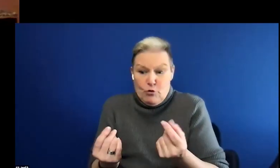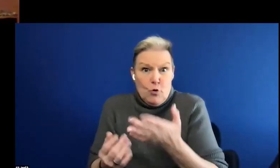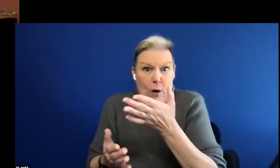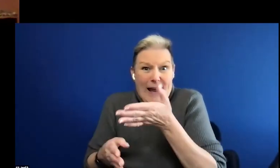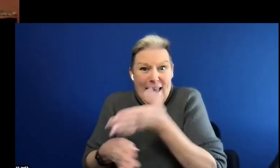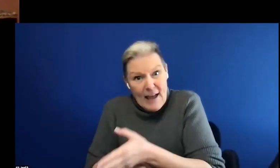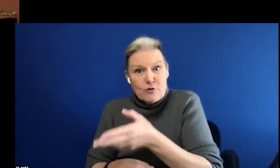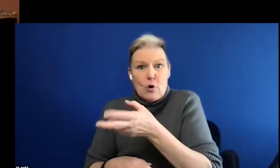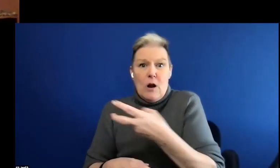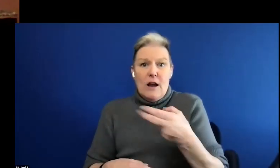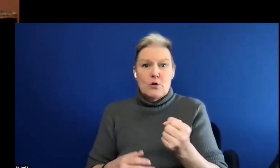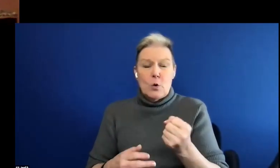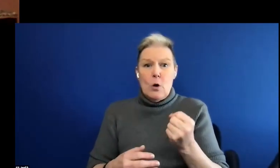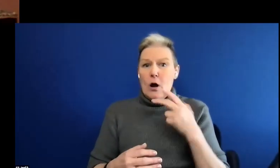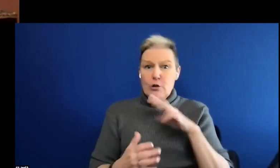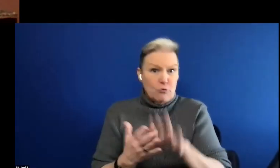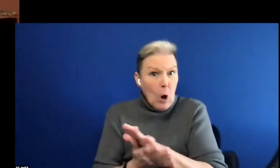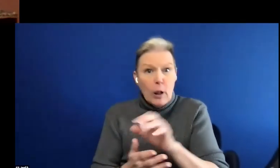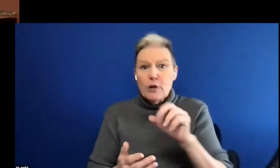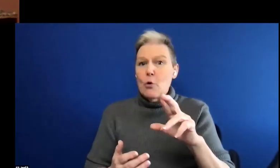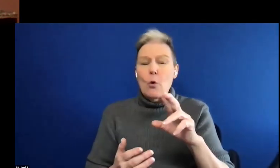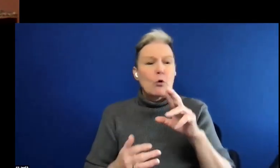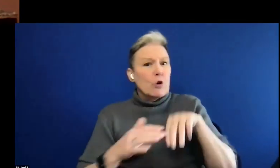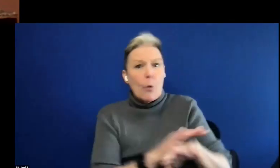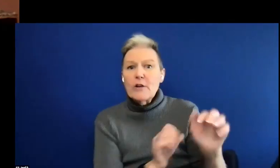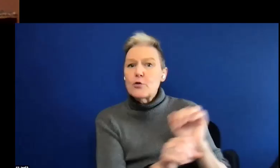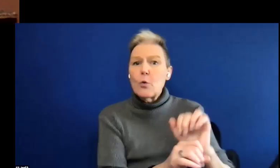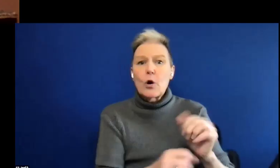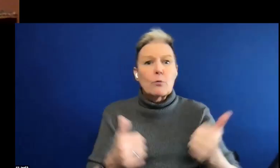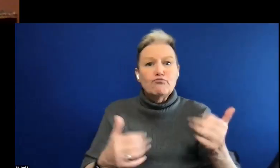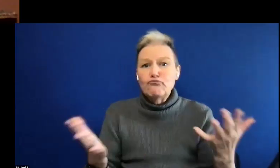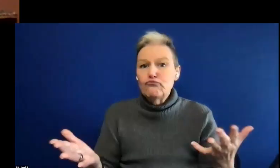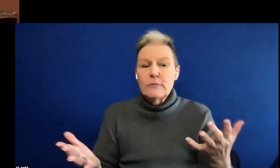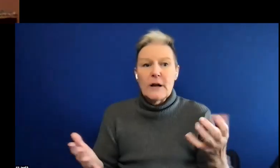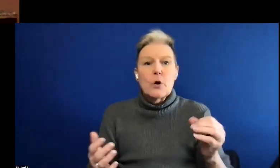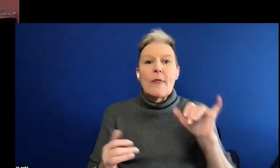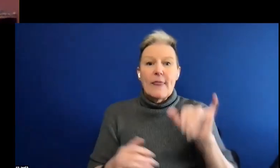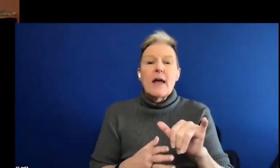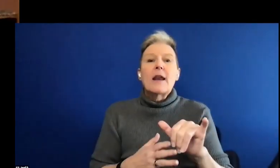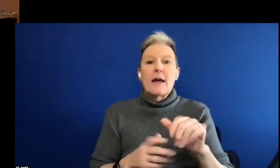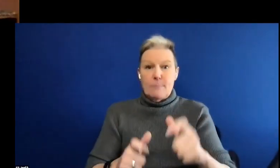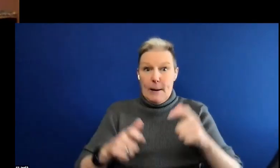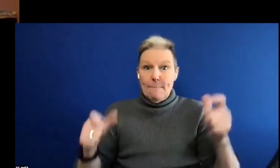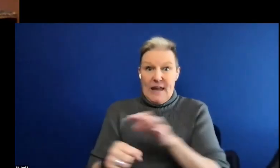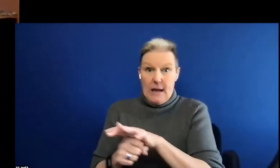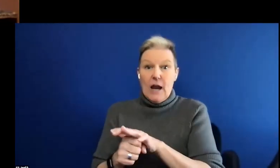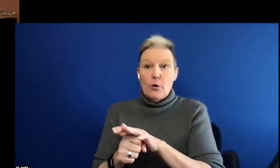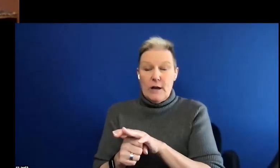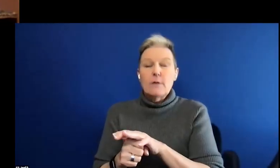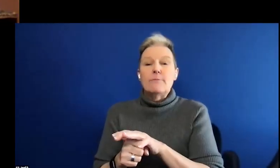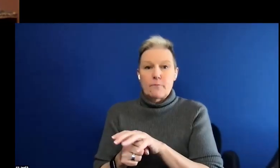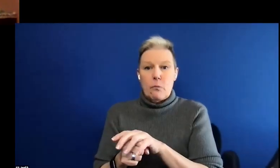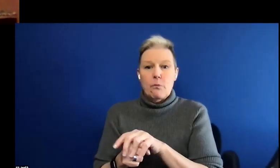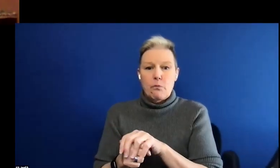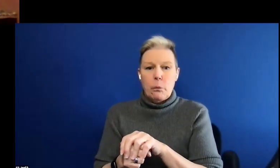actually post-secondary, right, or just entering the workforce. And so that has been a really big area in regards